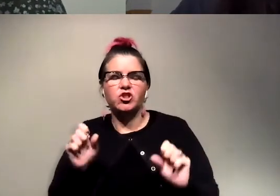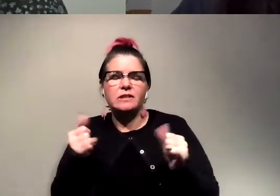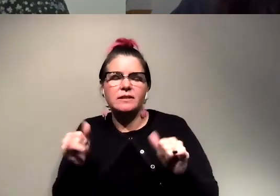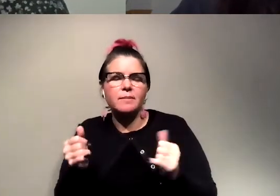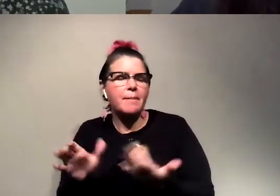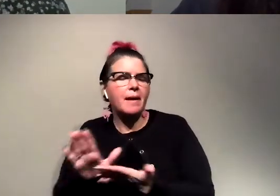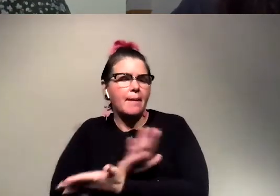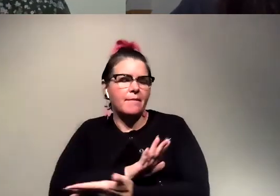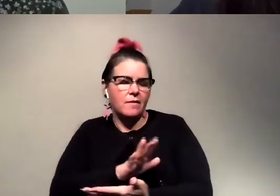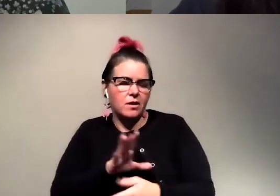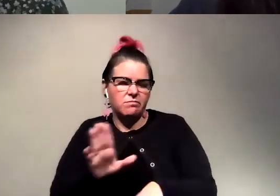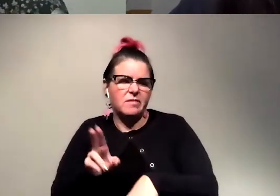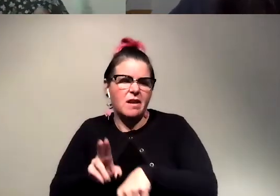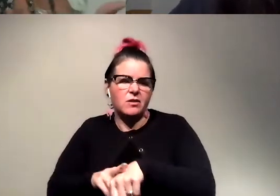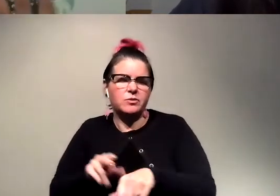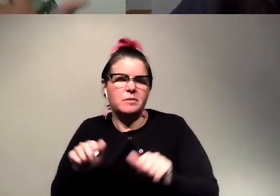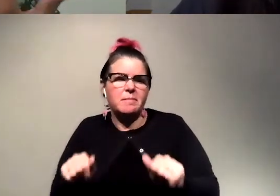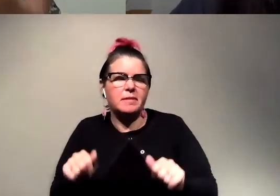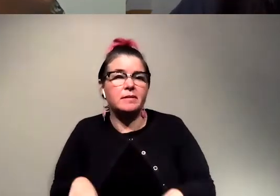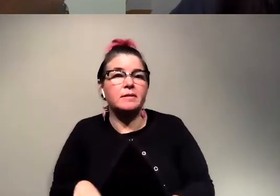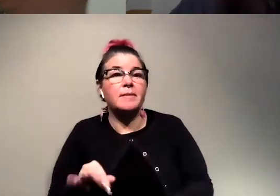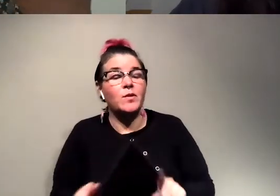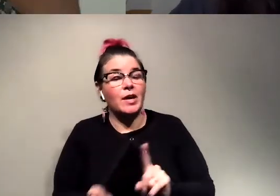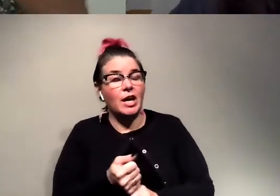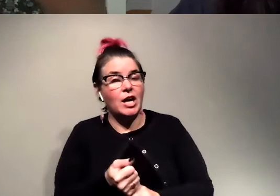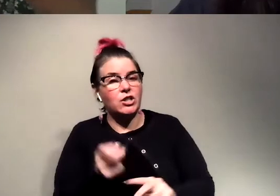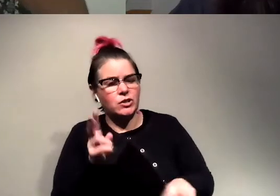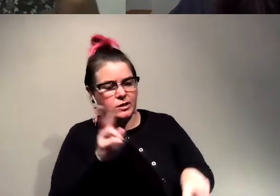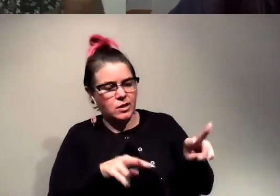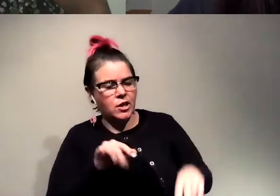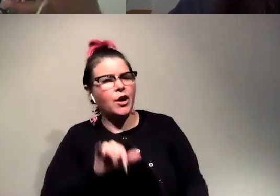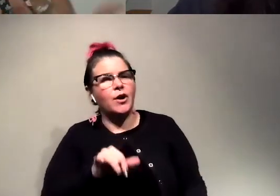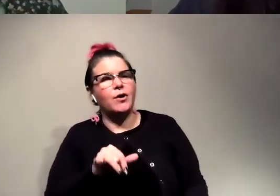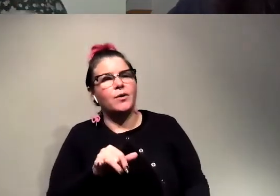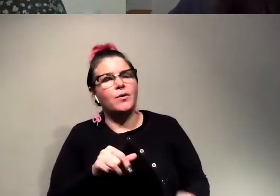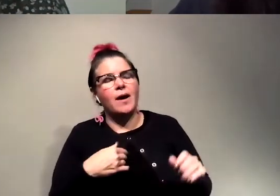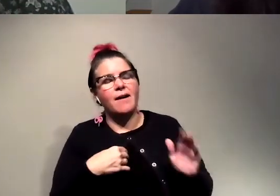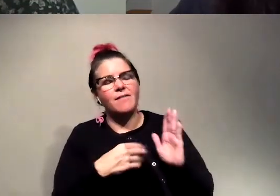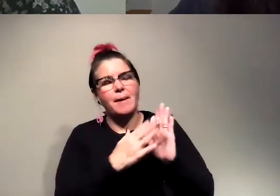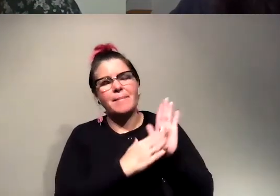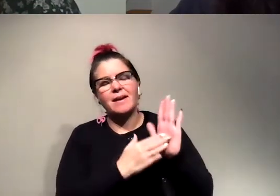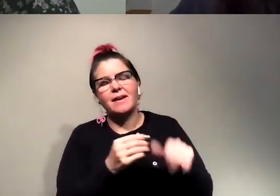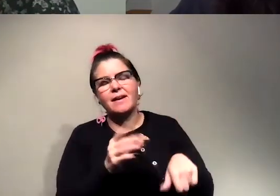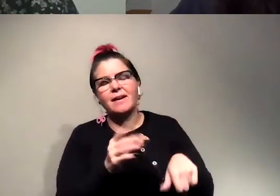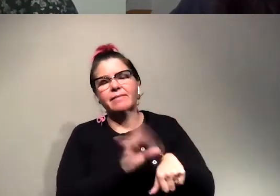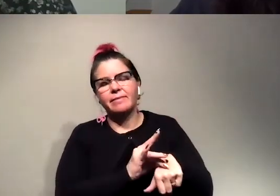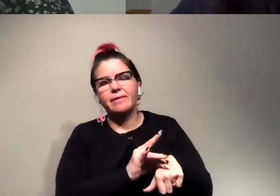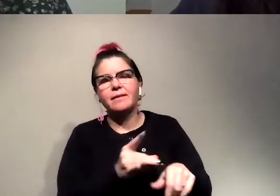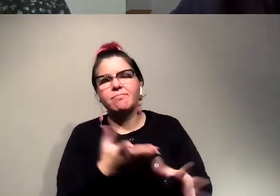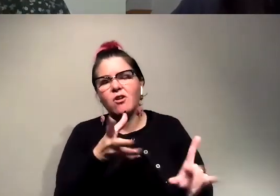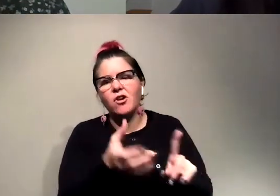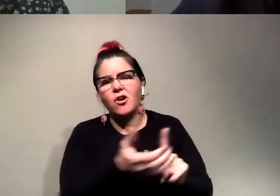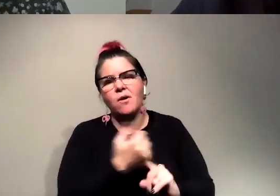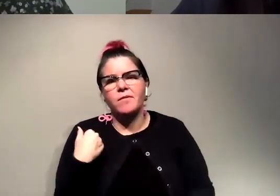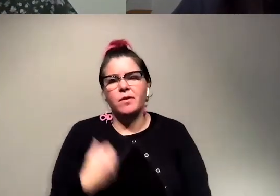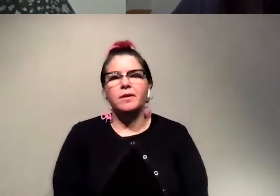too much, but if you catch it and you look at it, you should be able to go, oh, okay, there's the paint on it. That's one I've caught before. That's